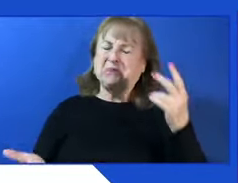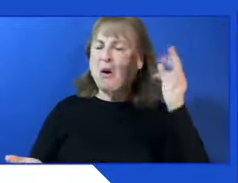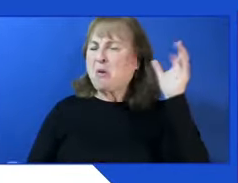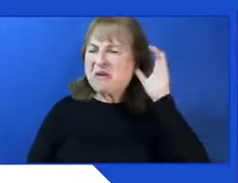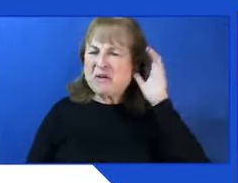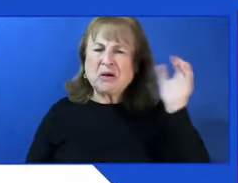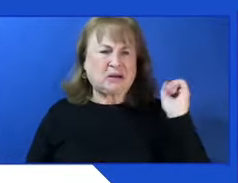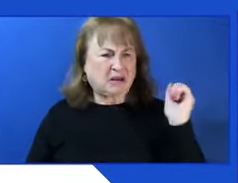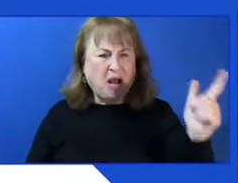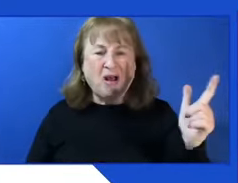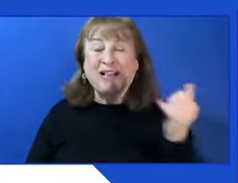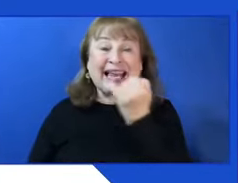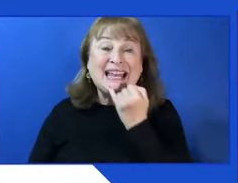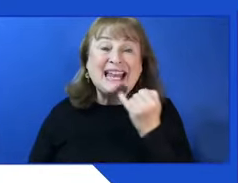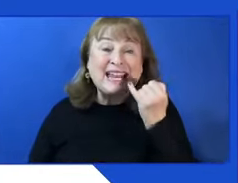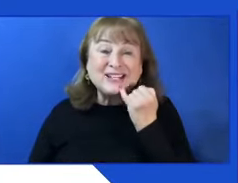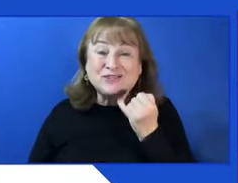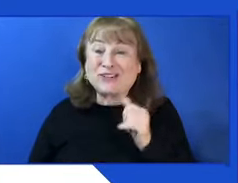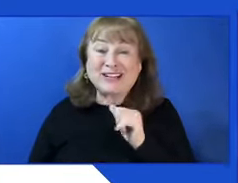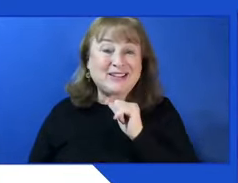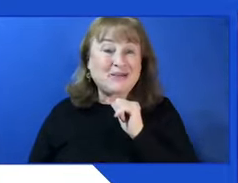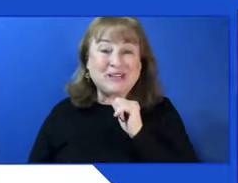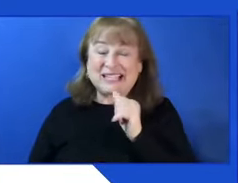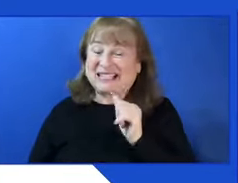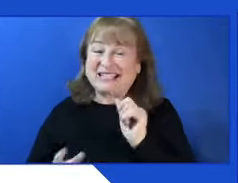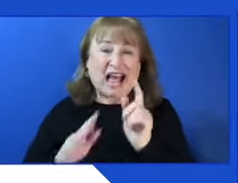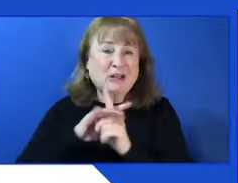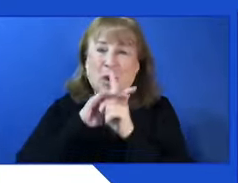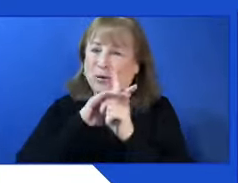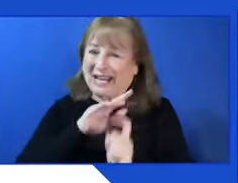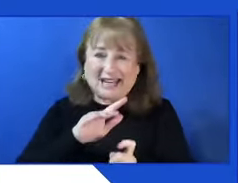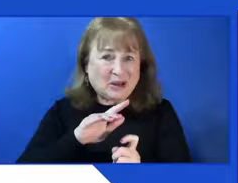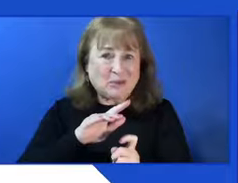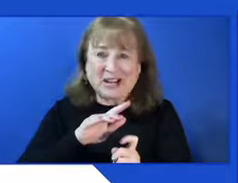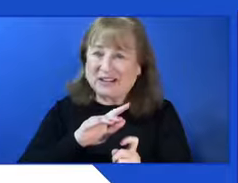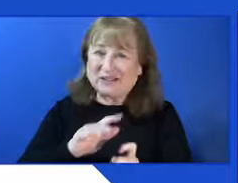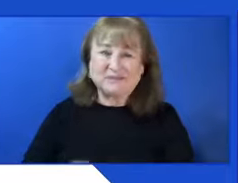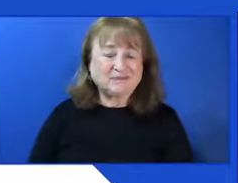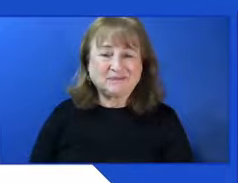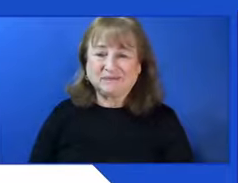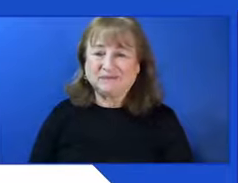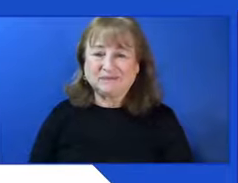all. Israel is not going anywhere.